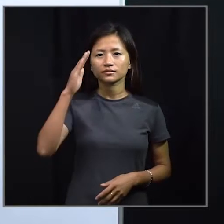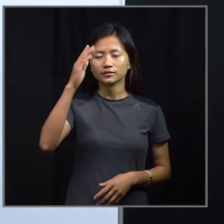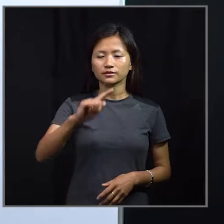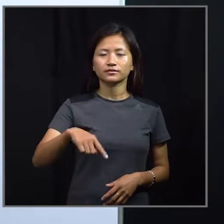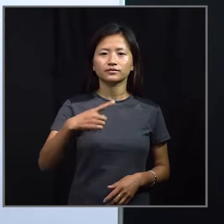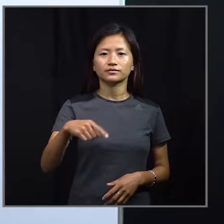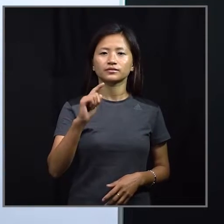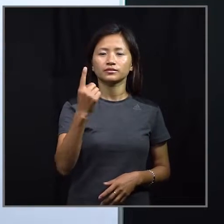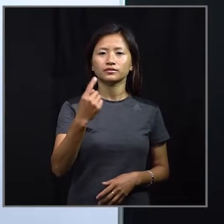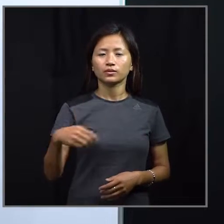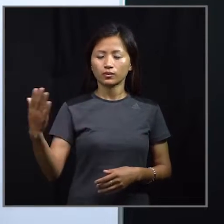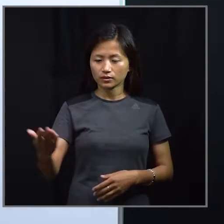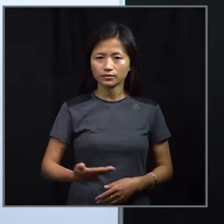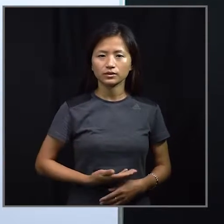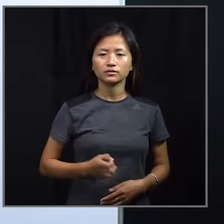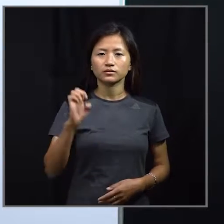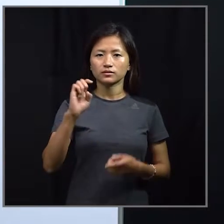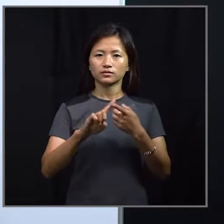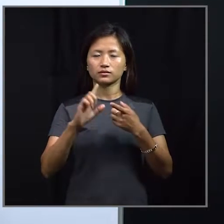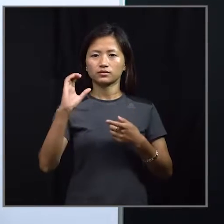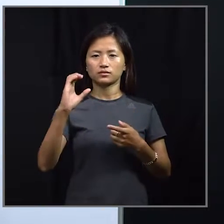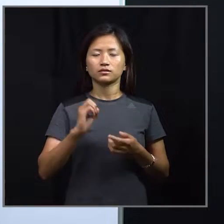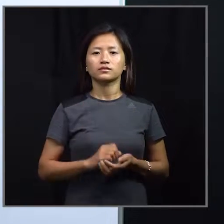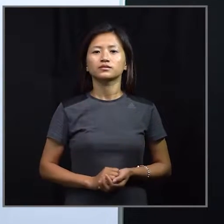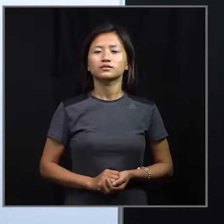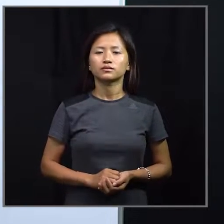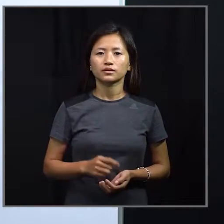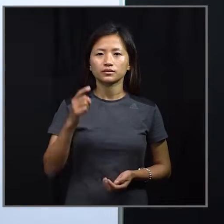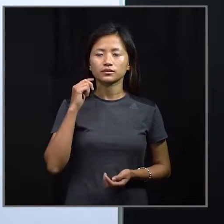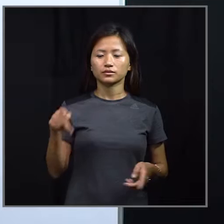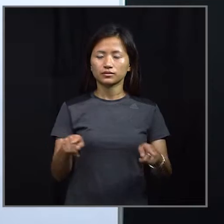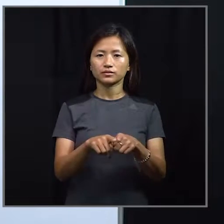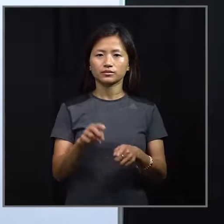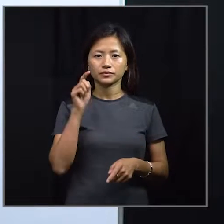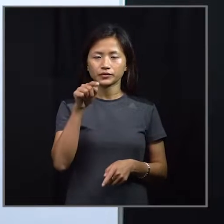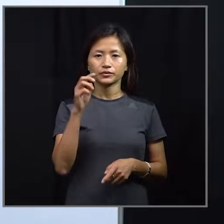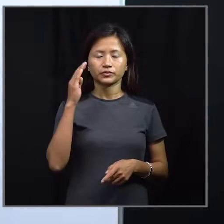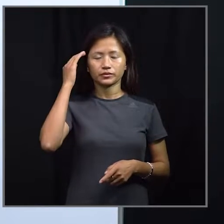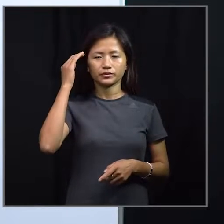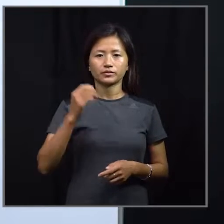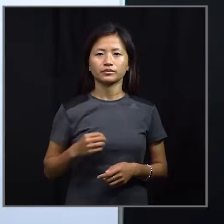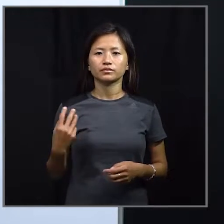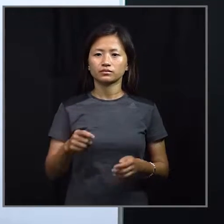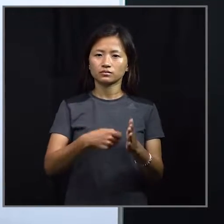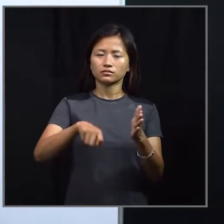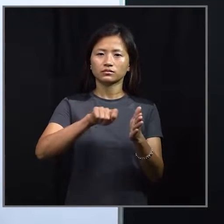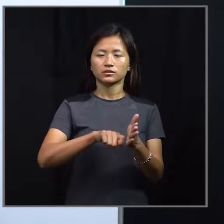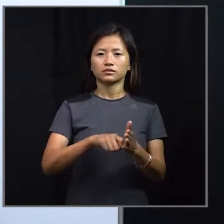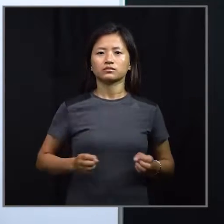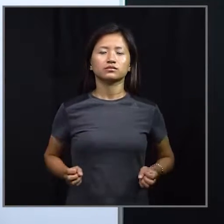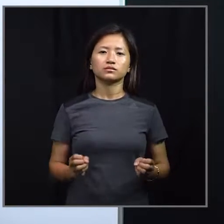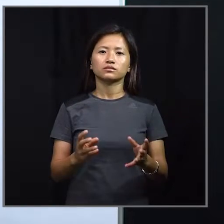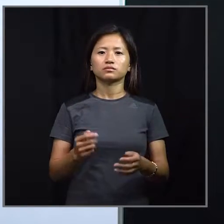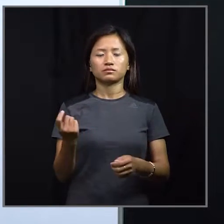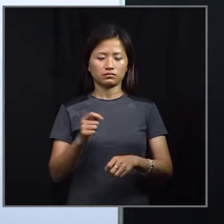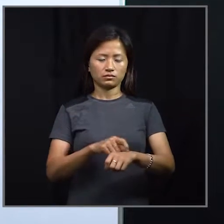Hello everyone, welcome back to economics class. As you know, because of this lockdown, we were not able to start our classes